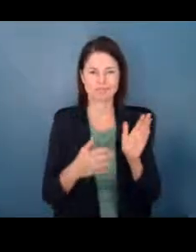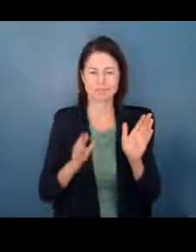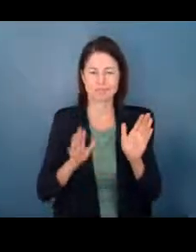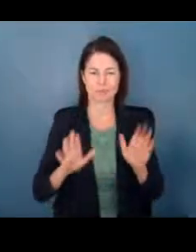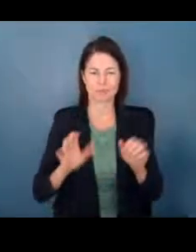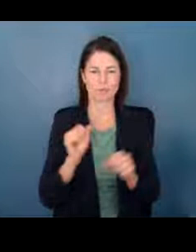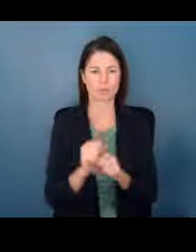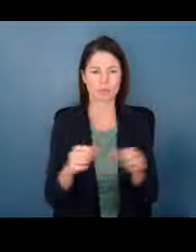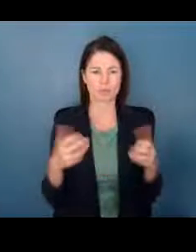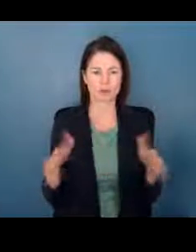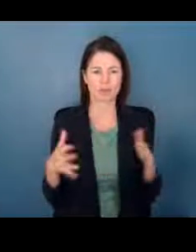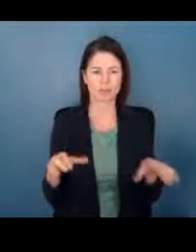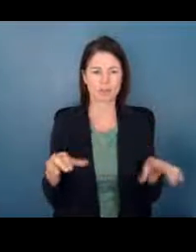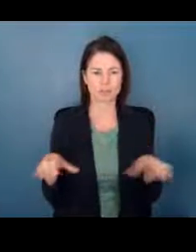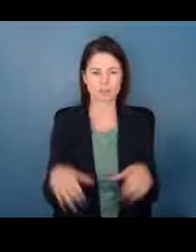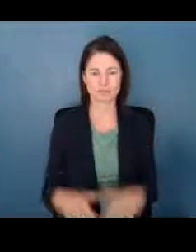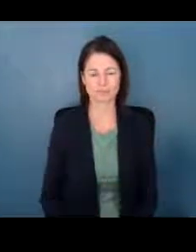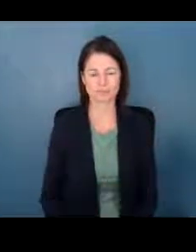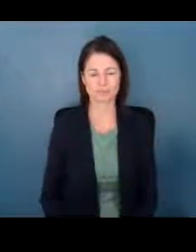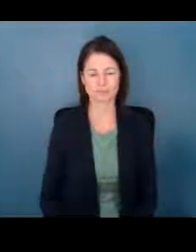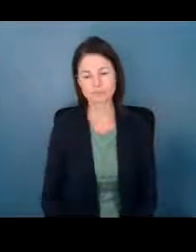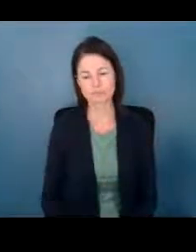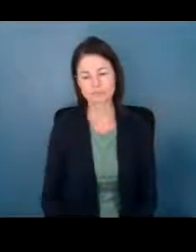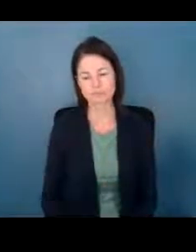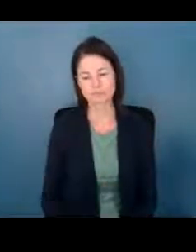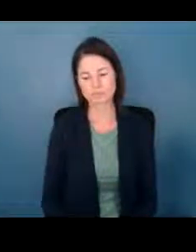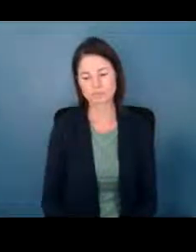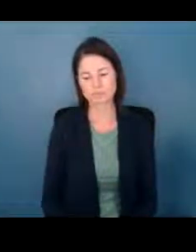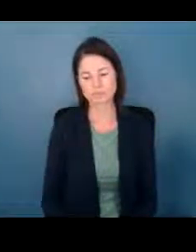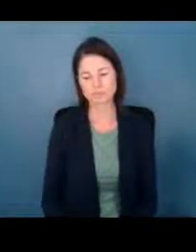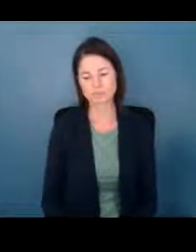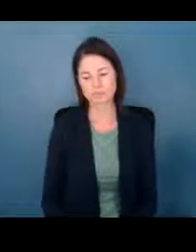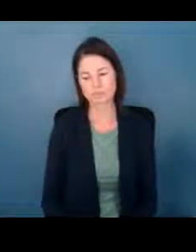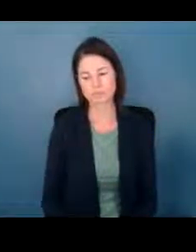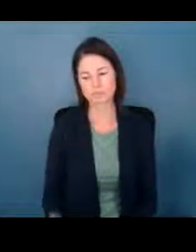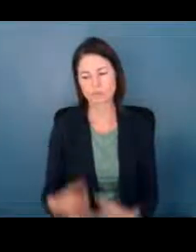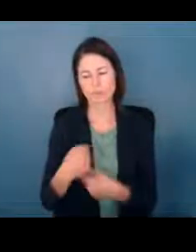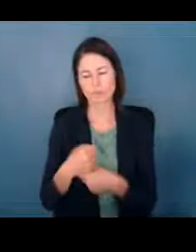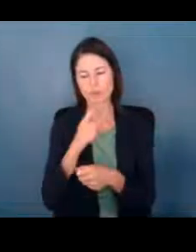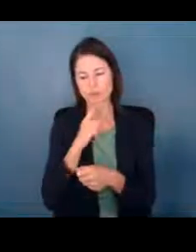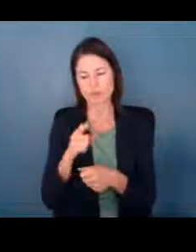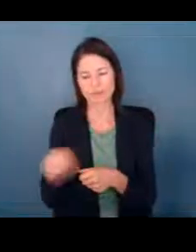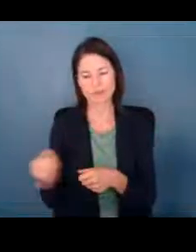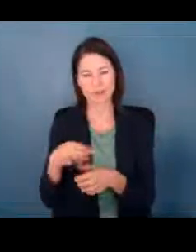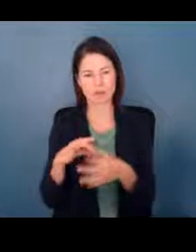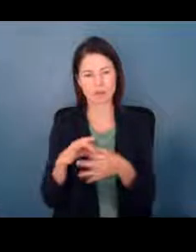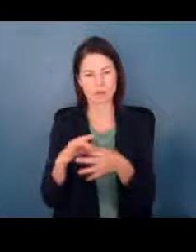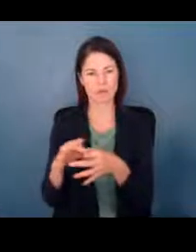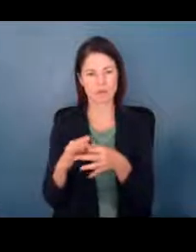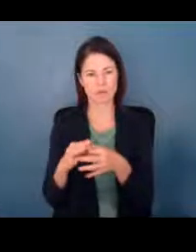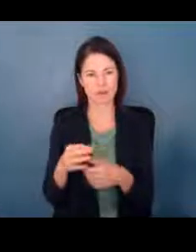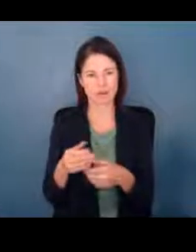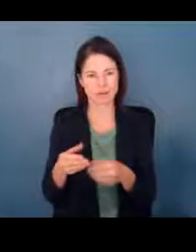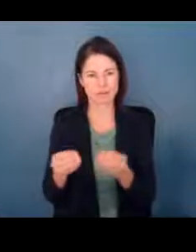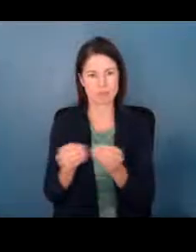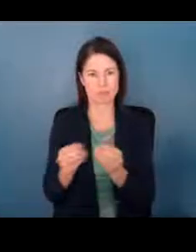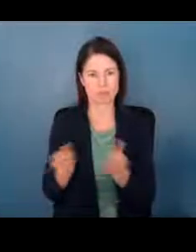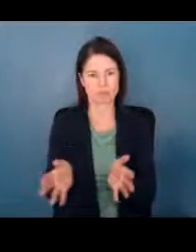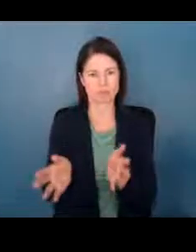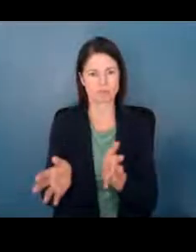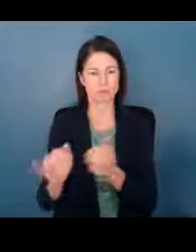provide resources to regions to improve that coordination even further. I'll also mention